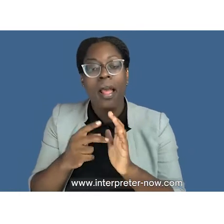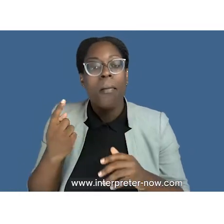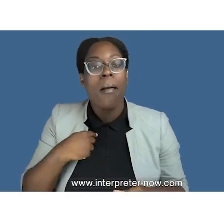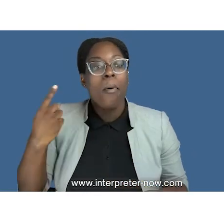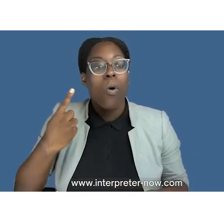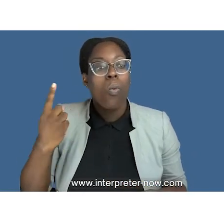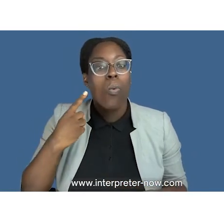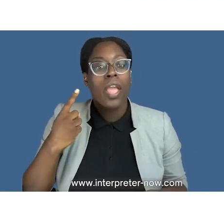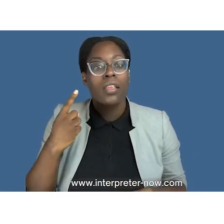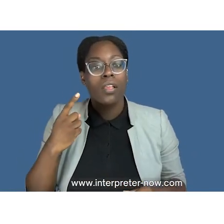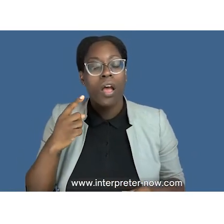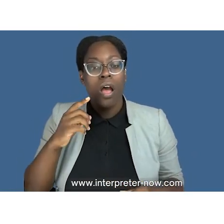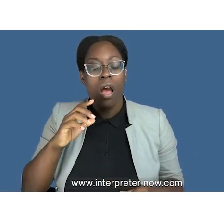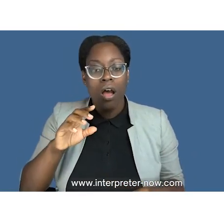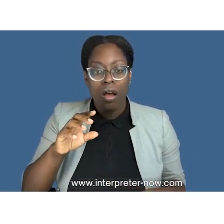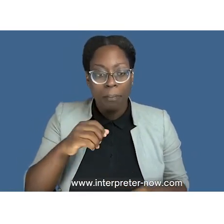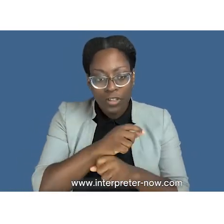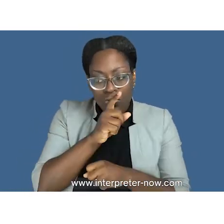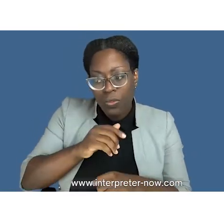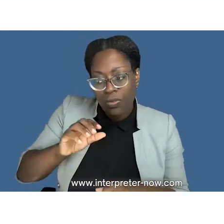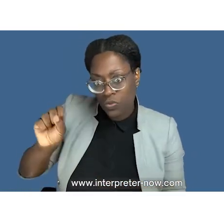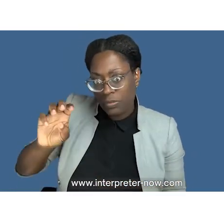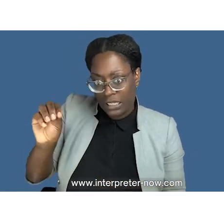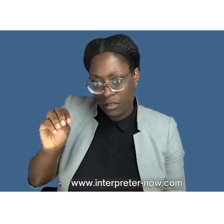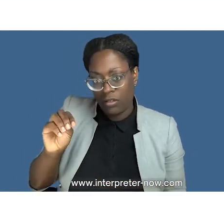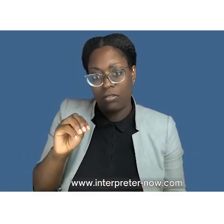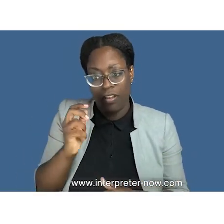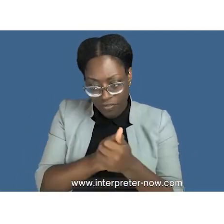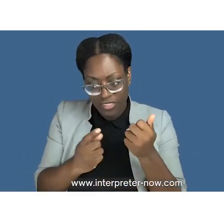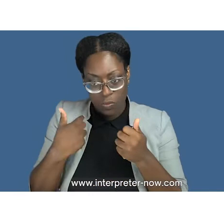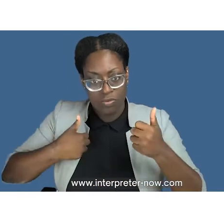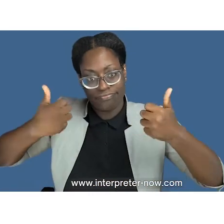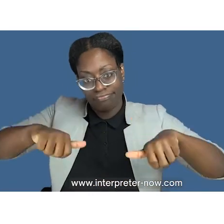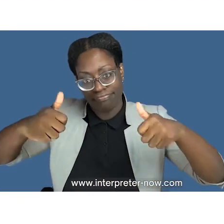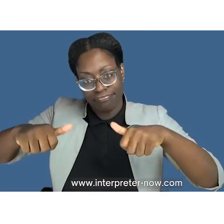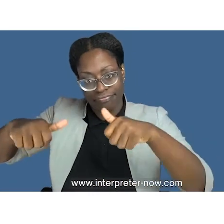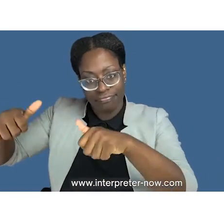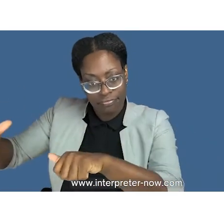inclusion, meaning constantly pointing out that absolutely everything that we shared